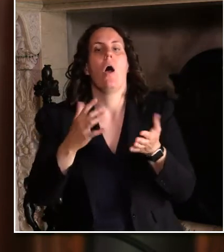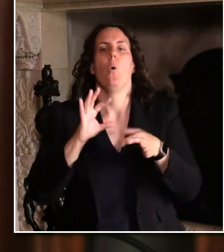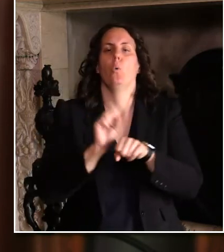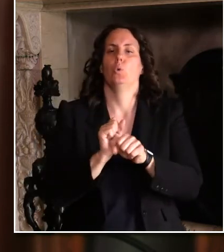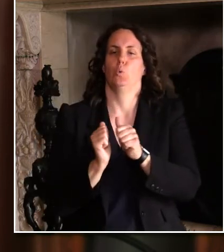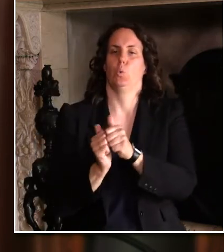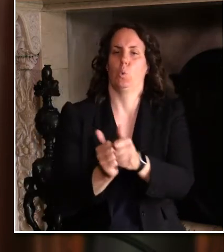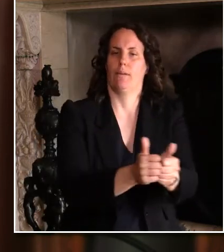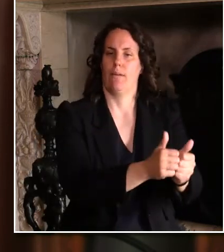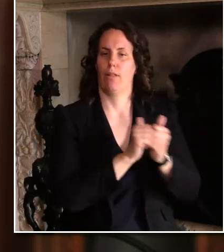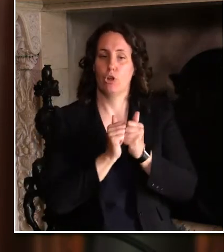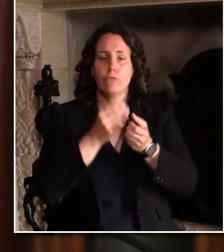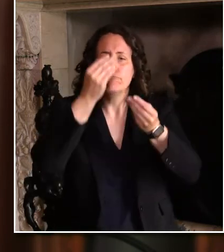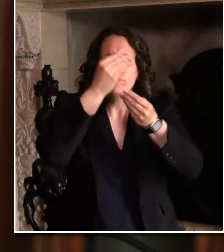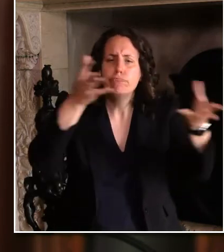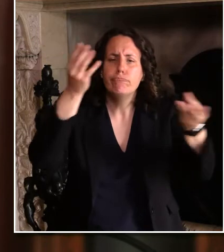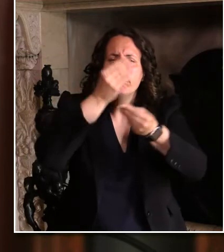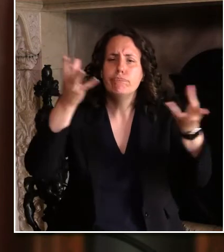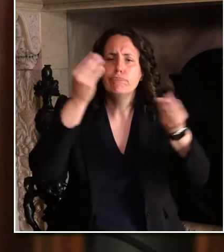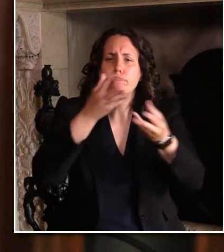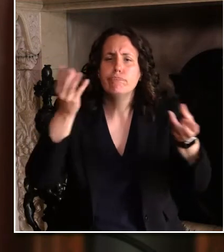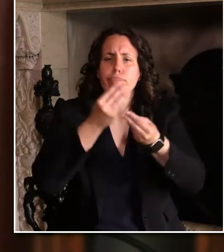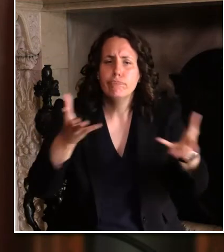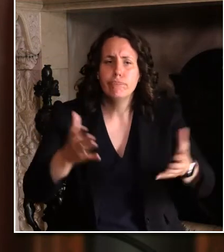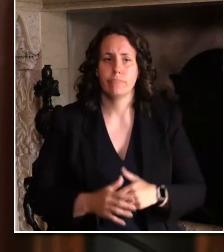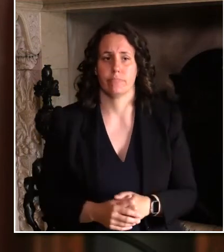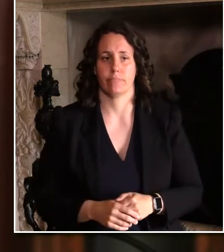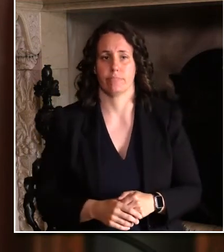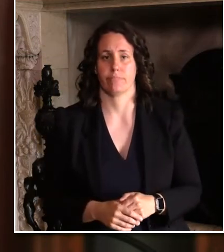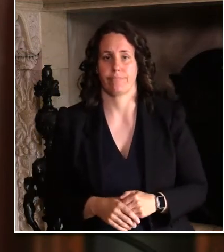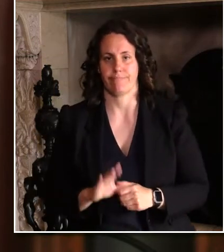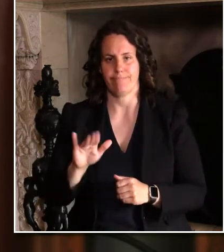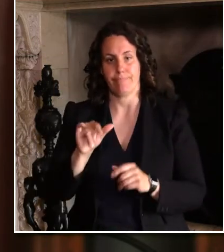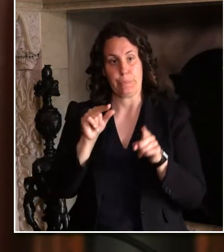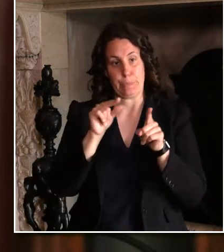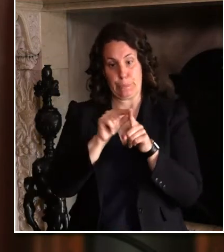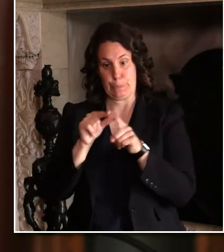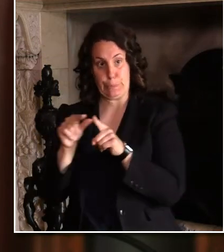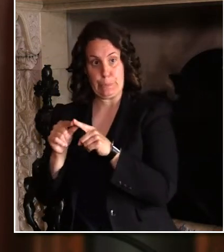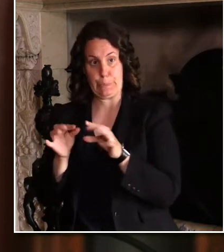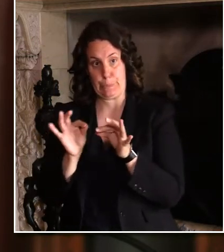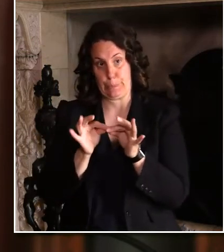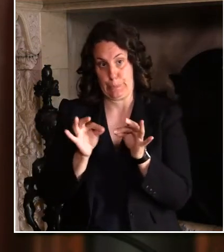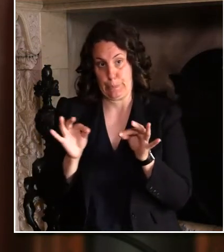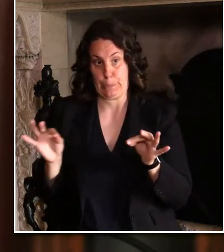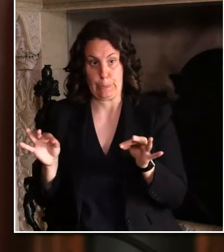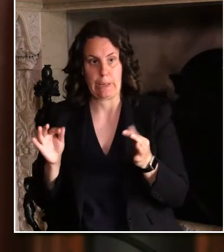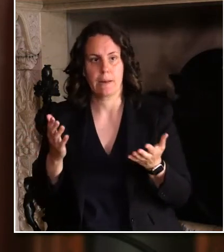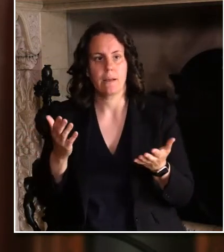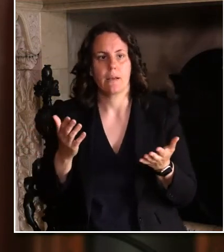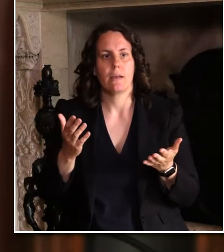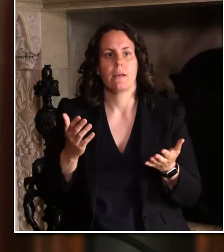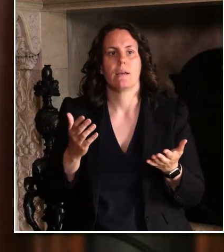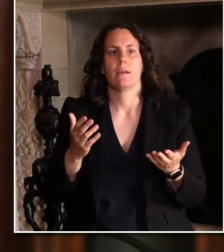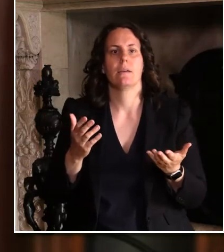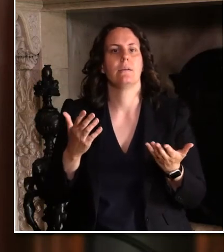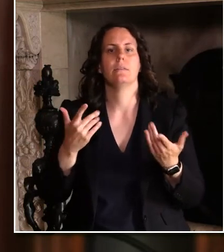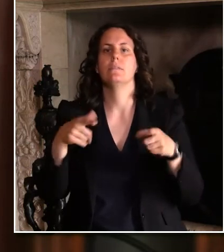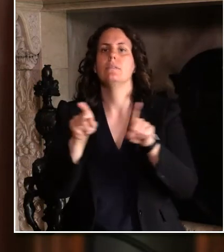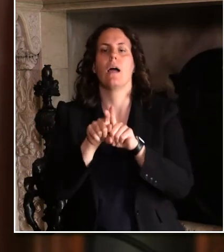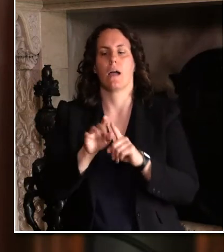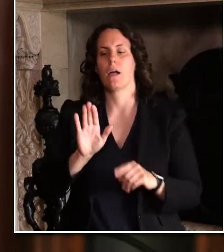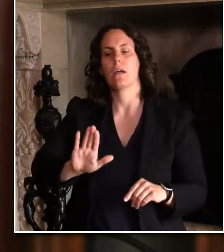lot of the phrasing, right, is classic public health phrasing, contact tracing, et cetera.